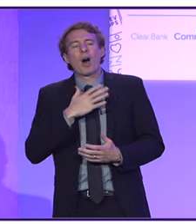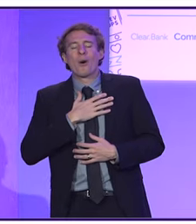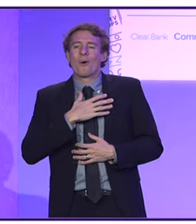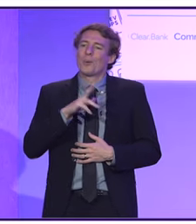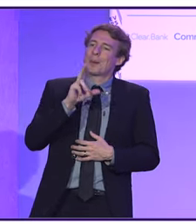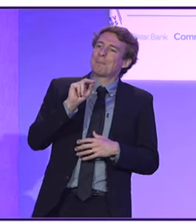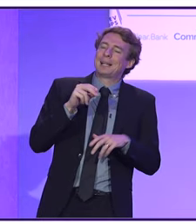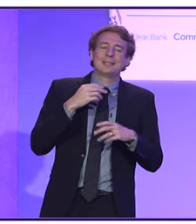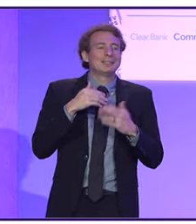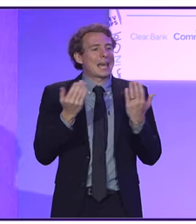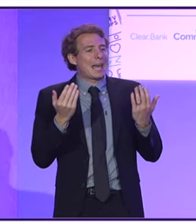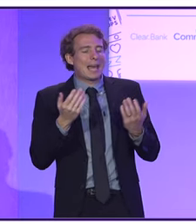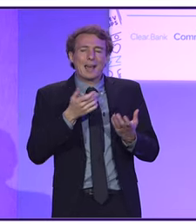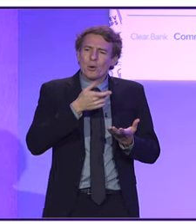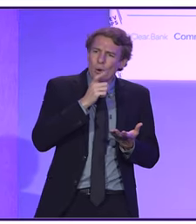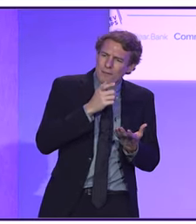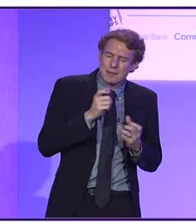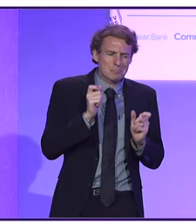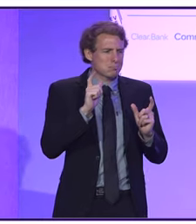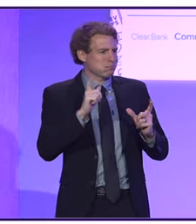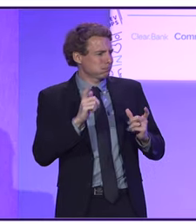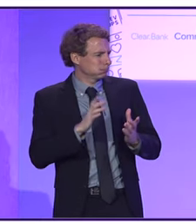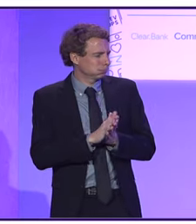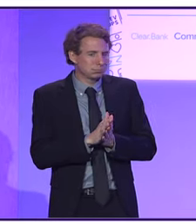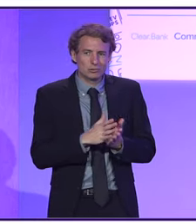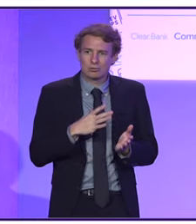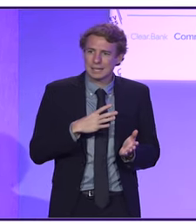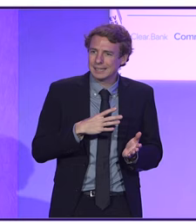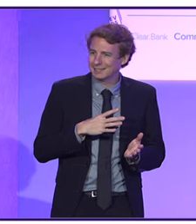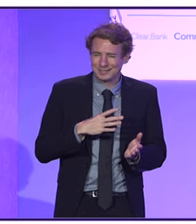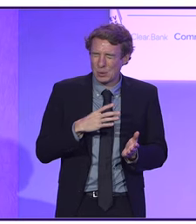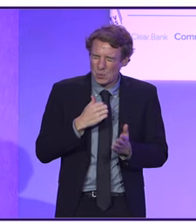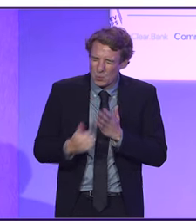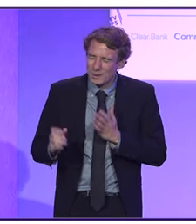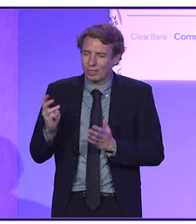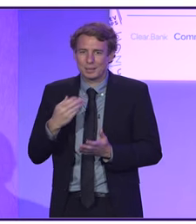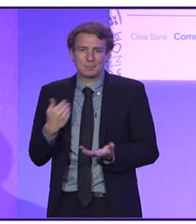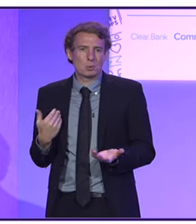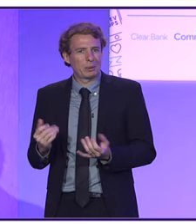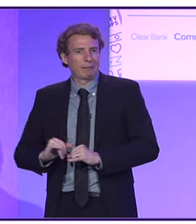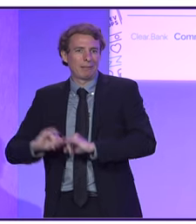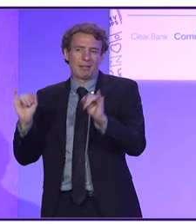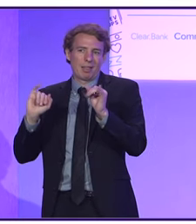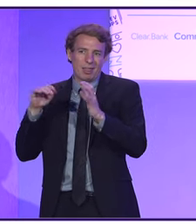and energized and had a coffee. It's always 3 in the morning. So like, you're preparing for that 3 a.m. scenario is essentially the